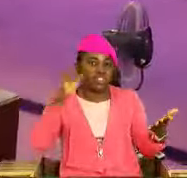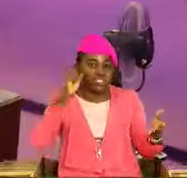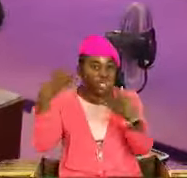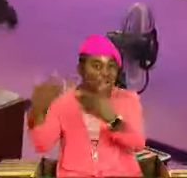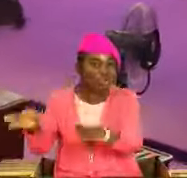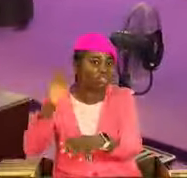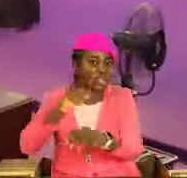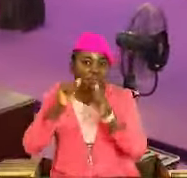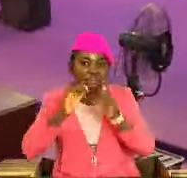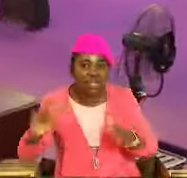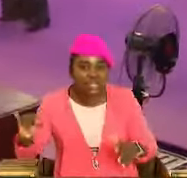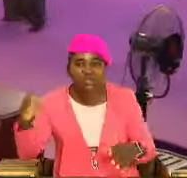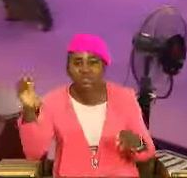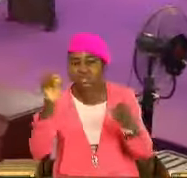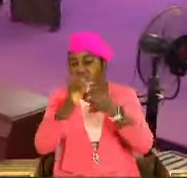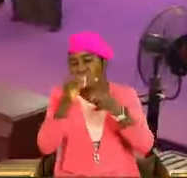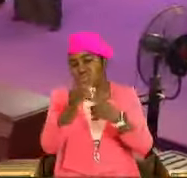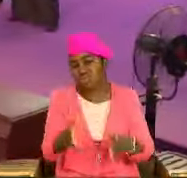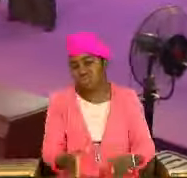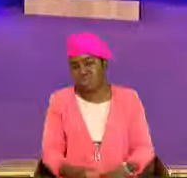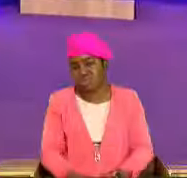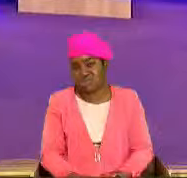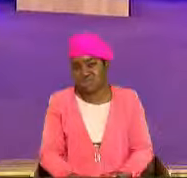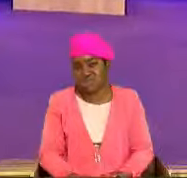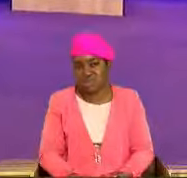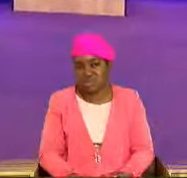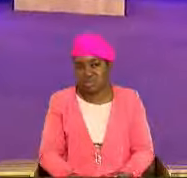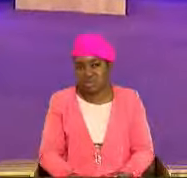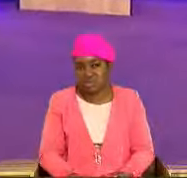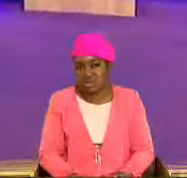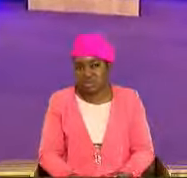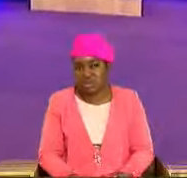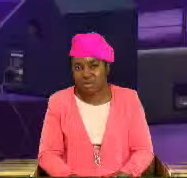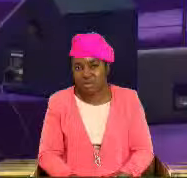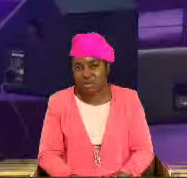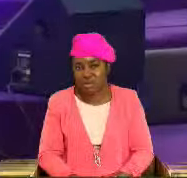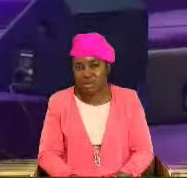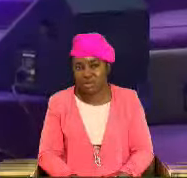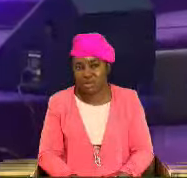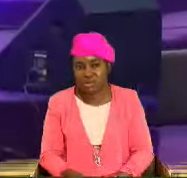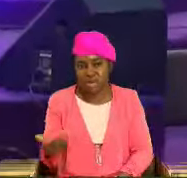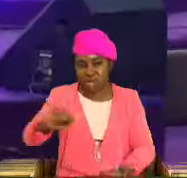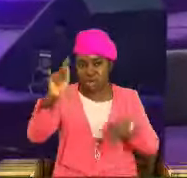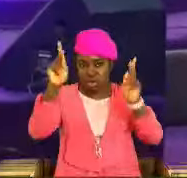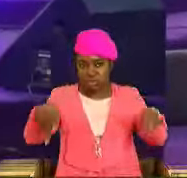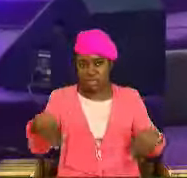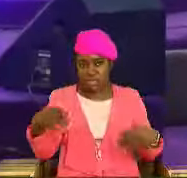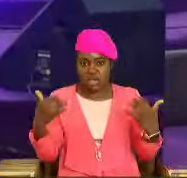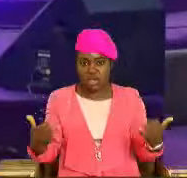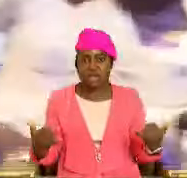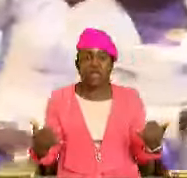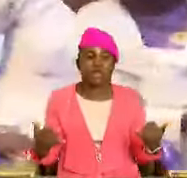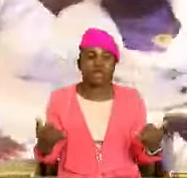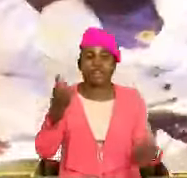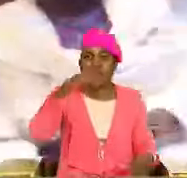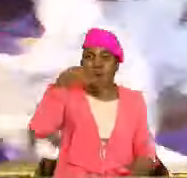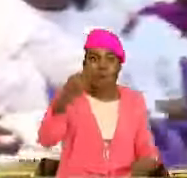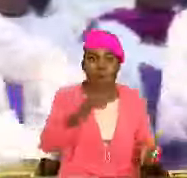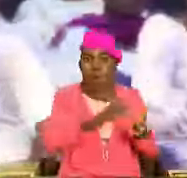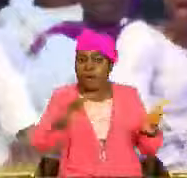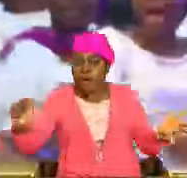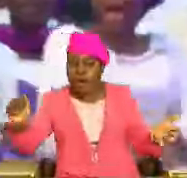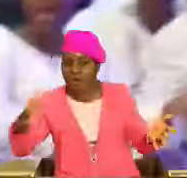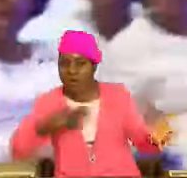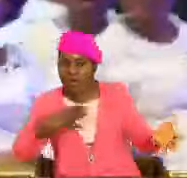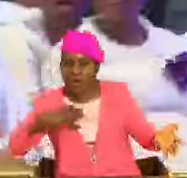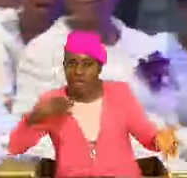don't I don't believe at all Who removed my clothes from this line who is the unfortunate human